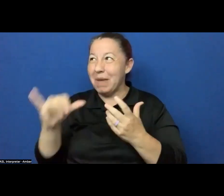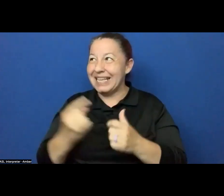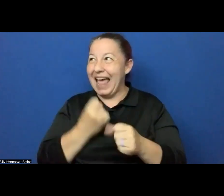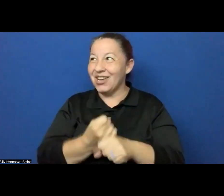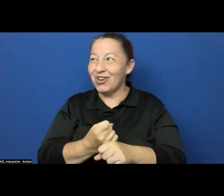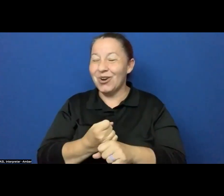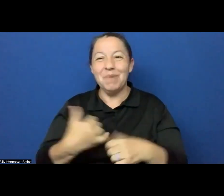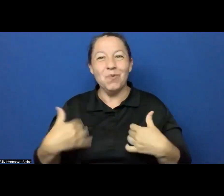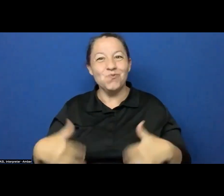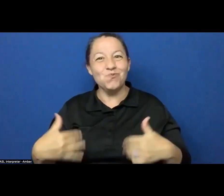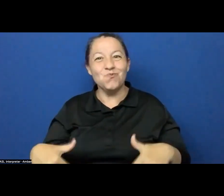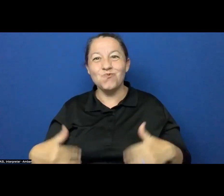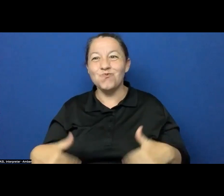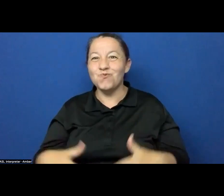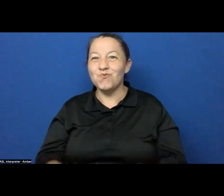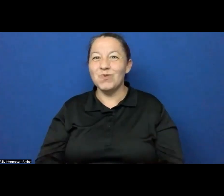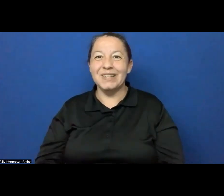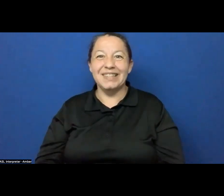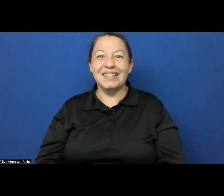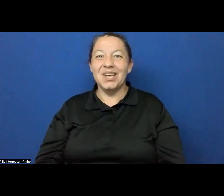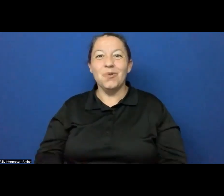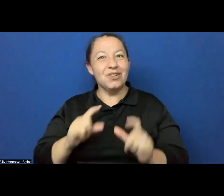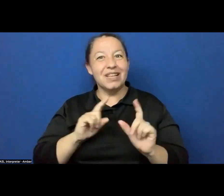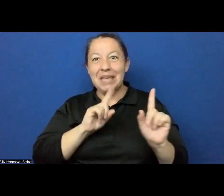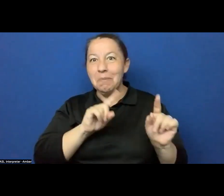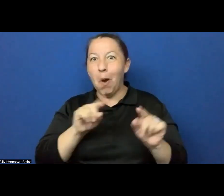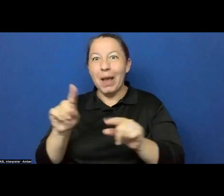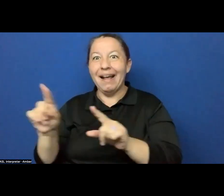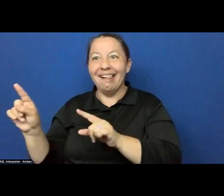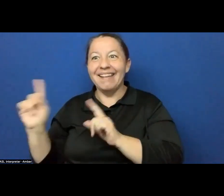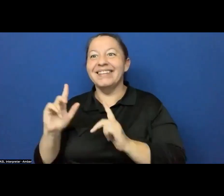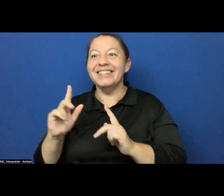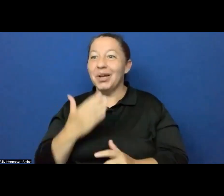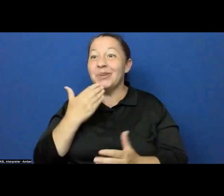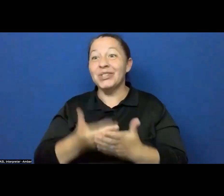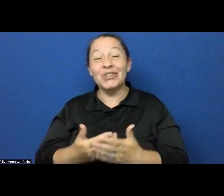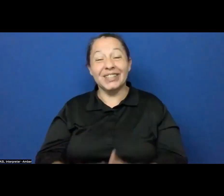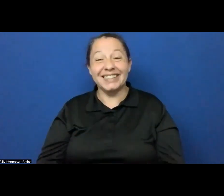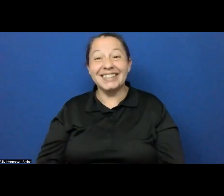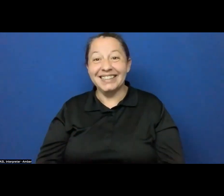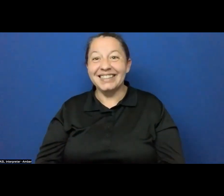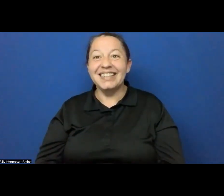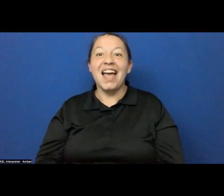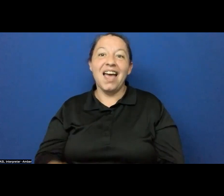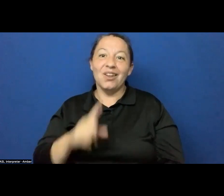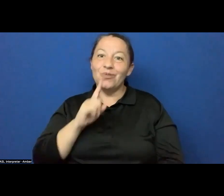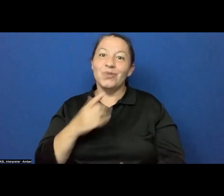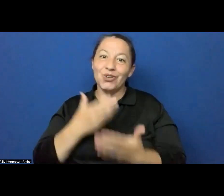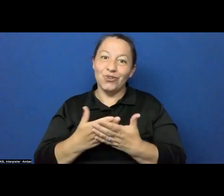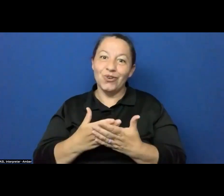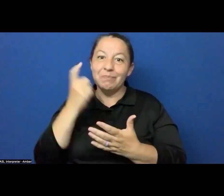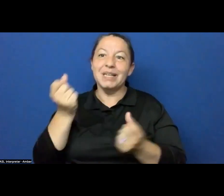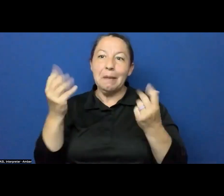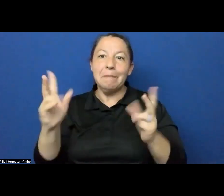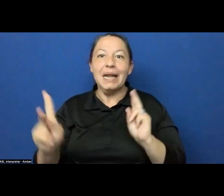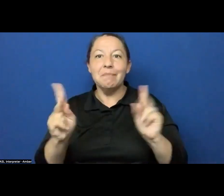it was, we just kept moving. So it was good. And the good thing is you get lots of people from